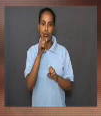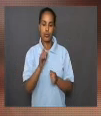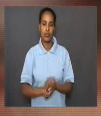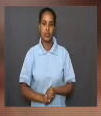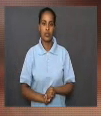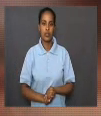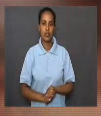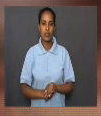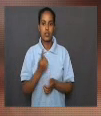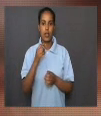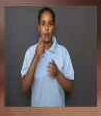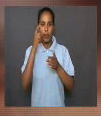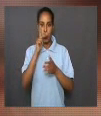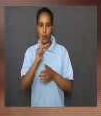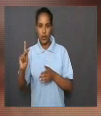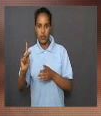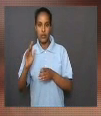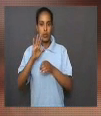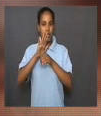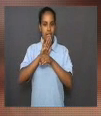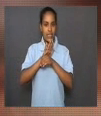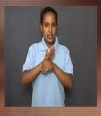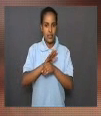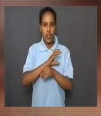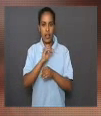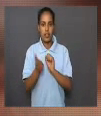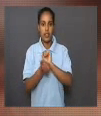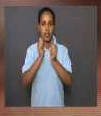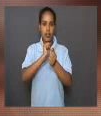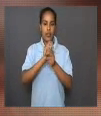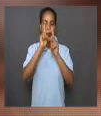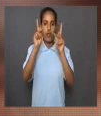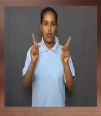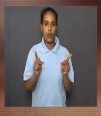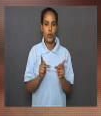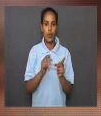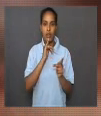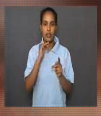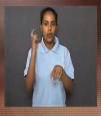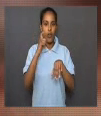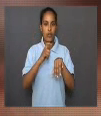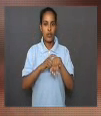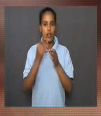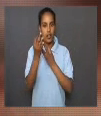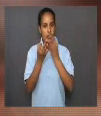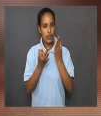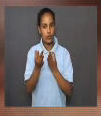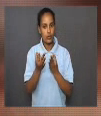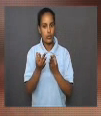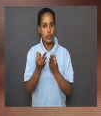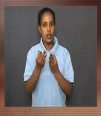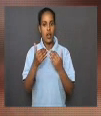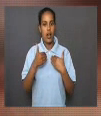sentence E is true. The product of pressure and a change in volume